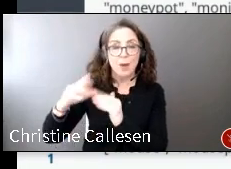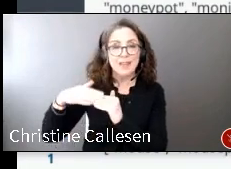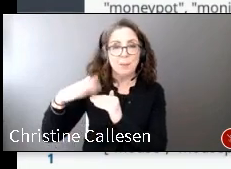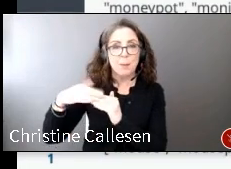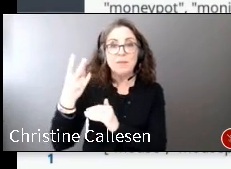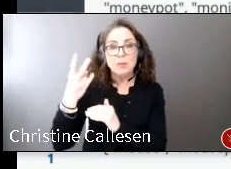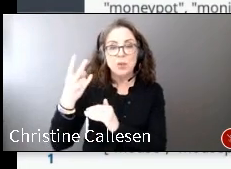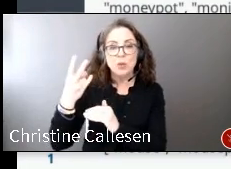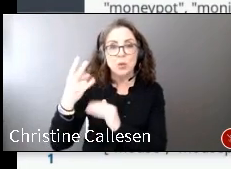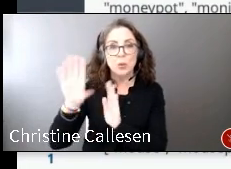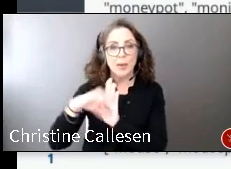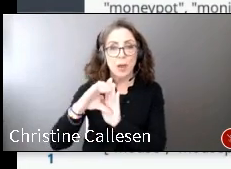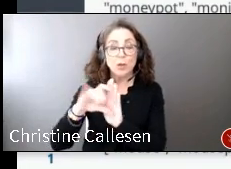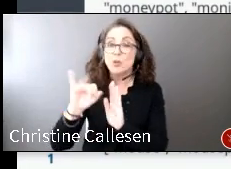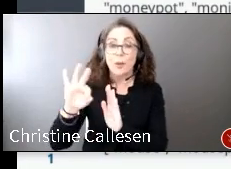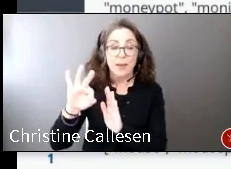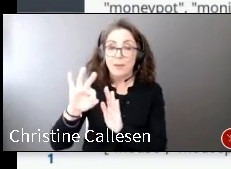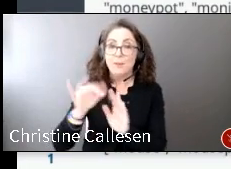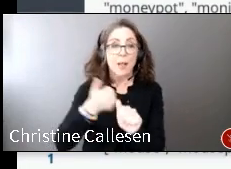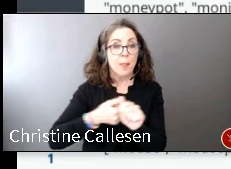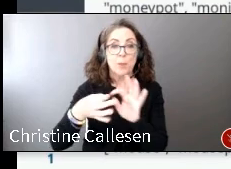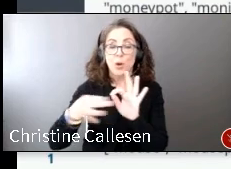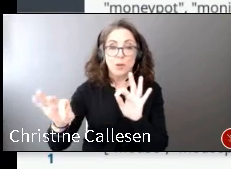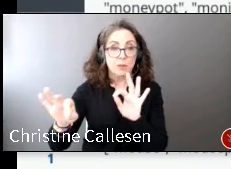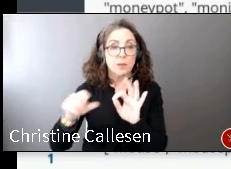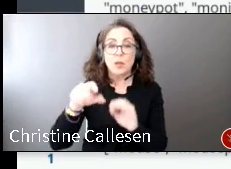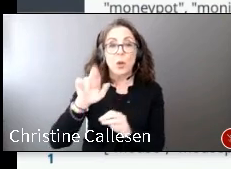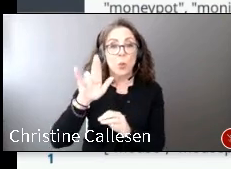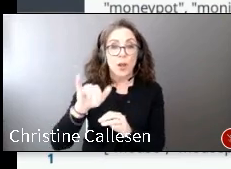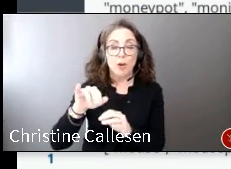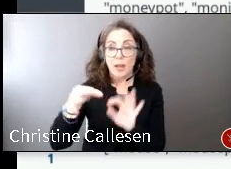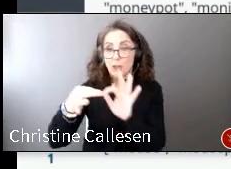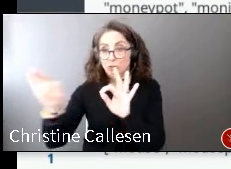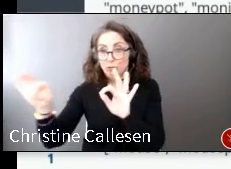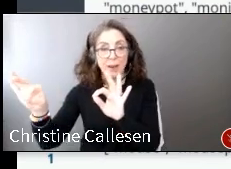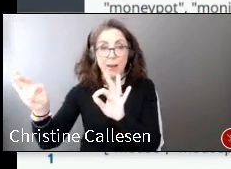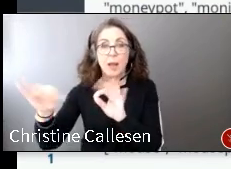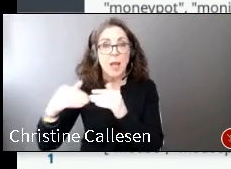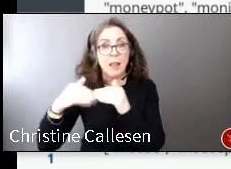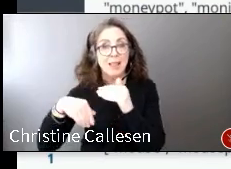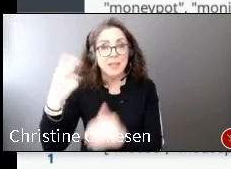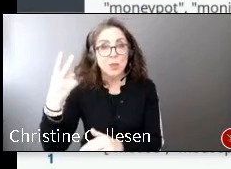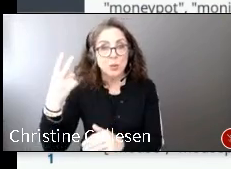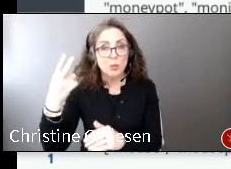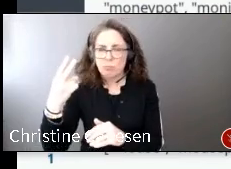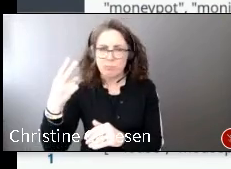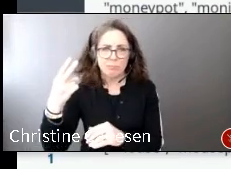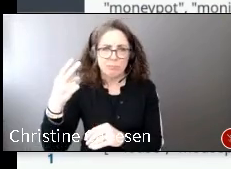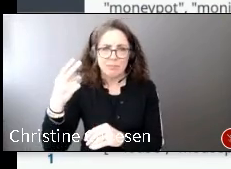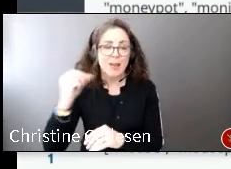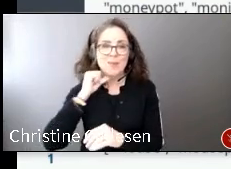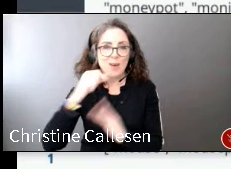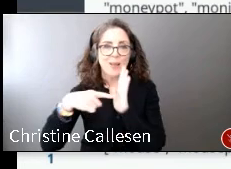characters, so if the query string, the full query string length is actually less than 2, we're not